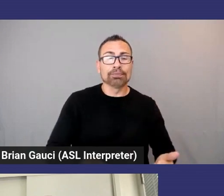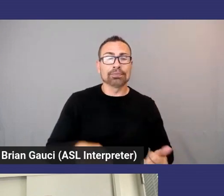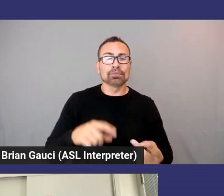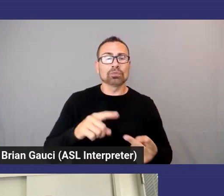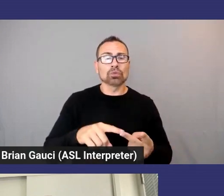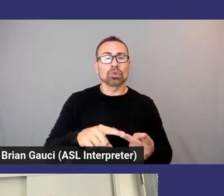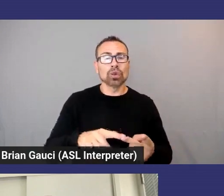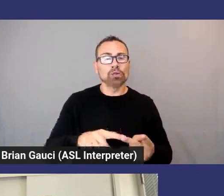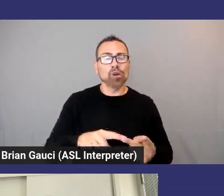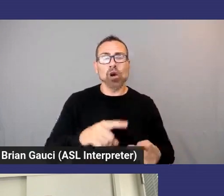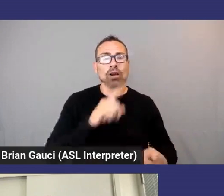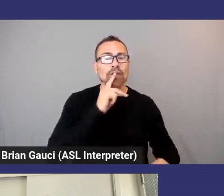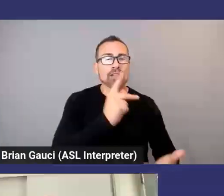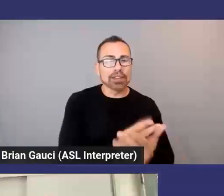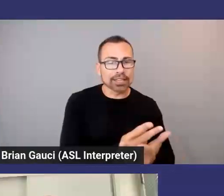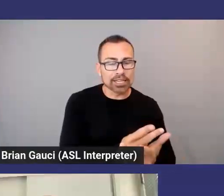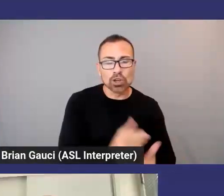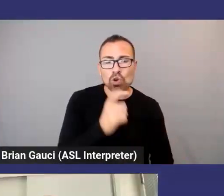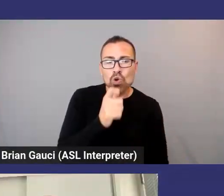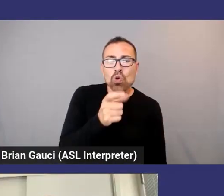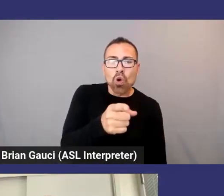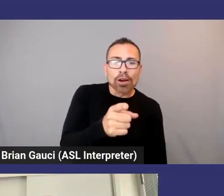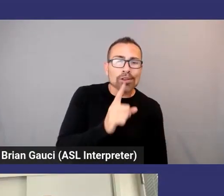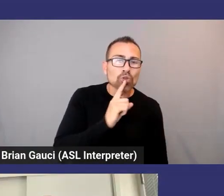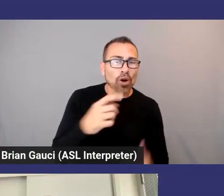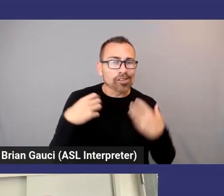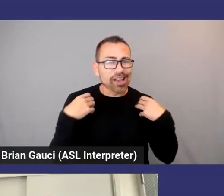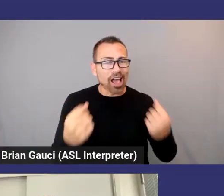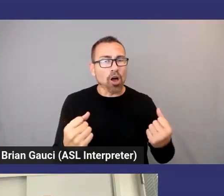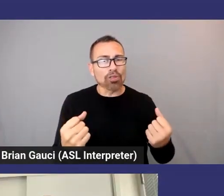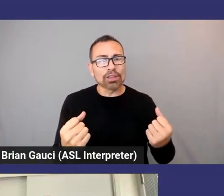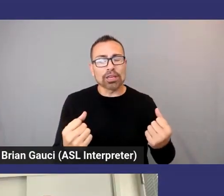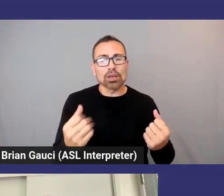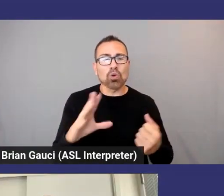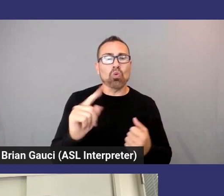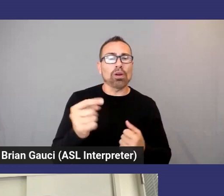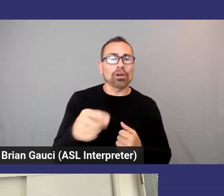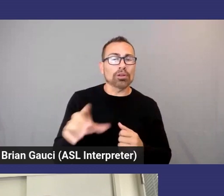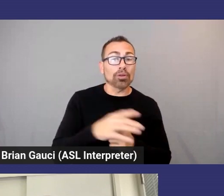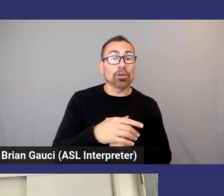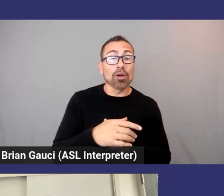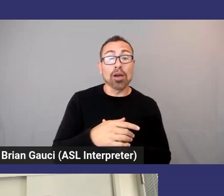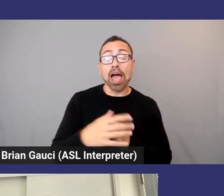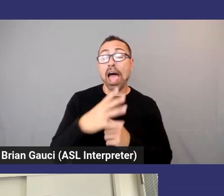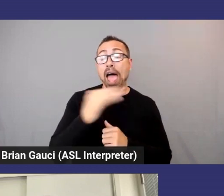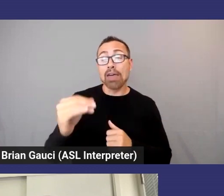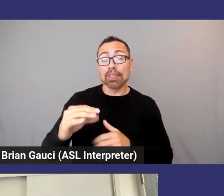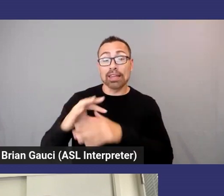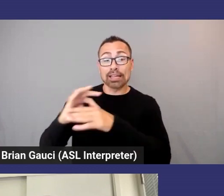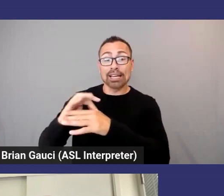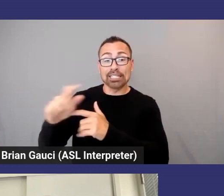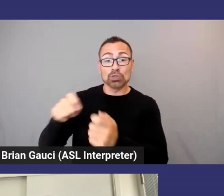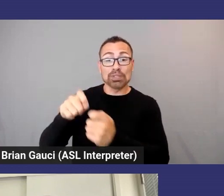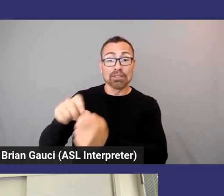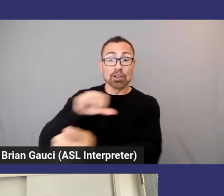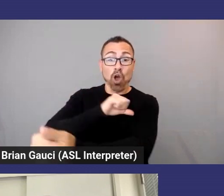healthy thing, and what are you? So reliable authentication, and then context-specific authorization, right? So not just saying things like,